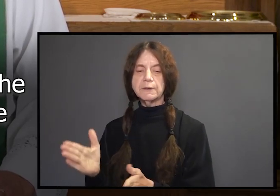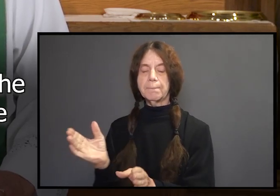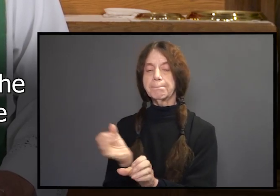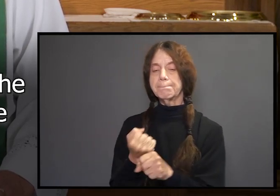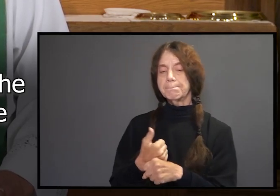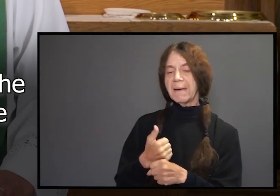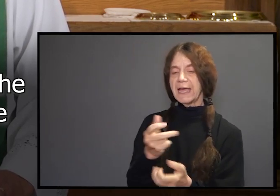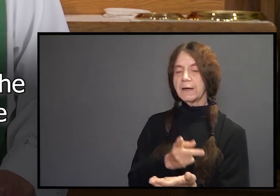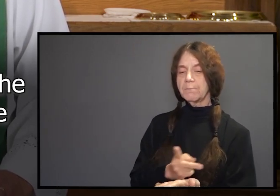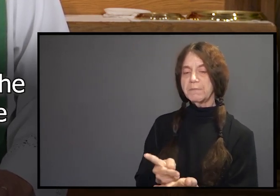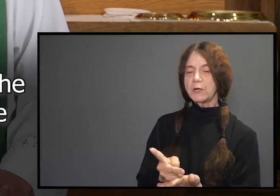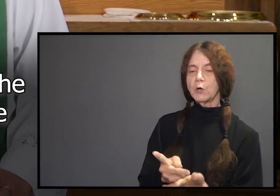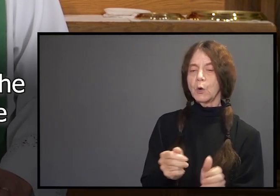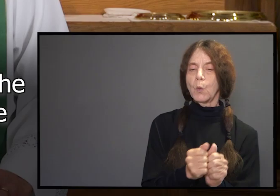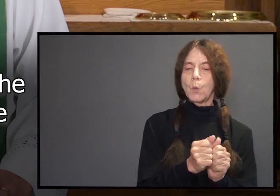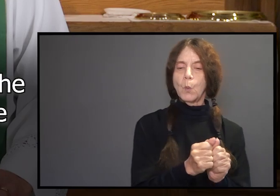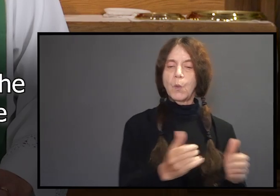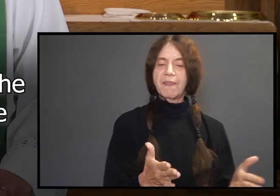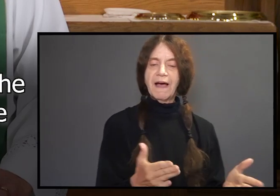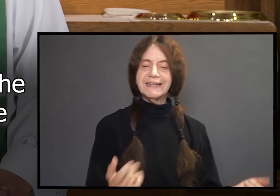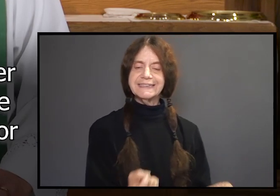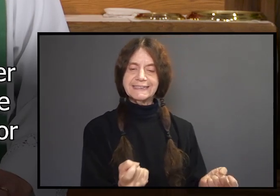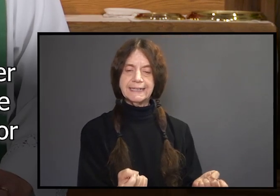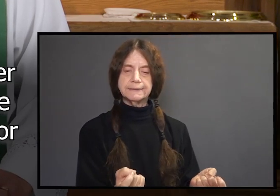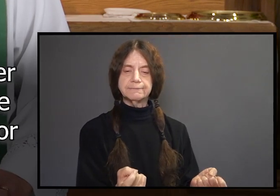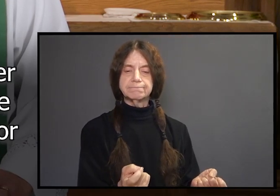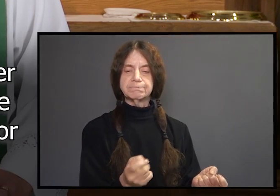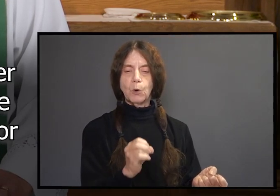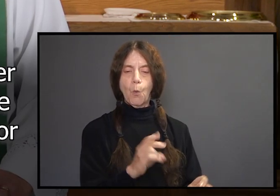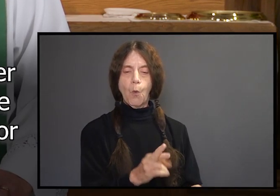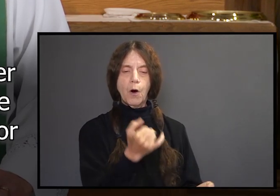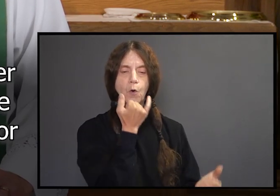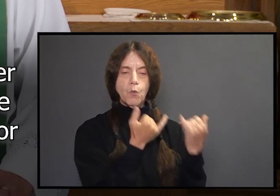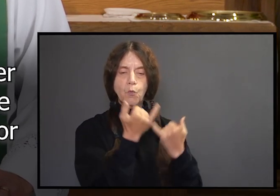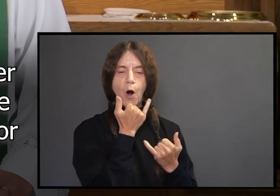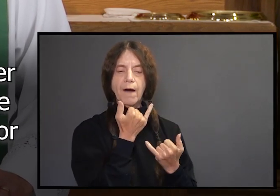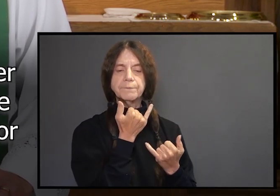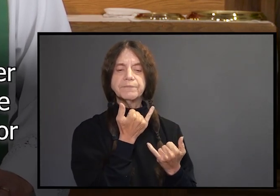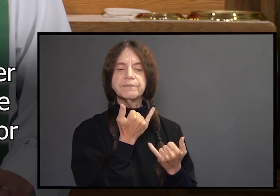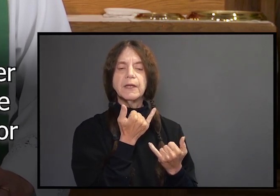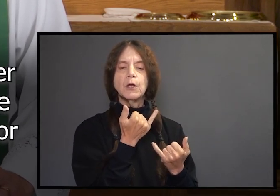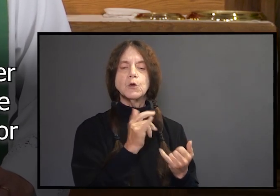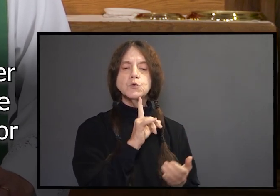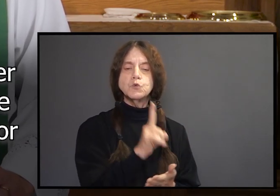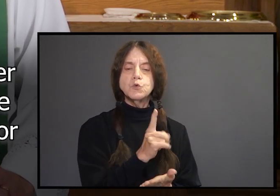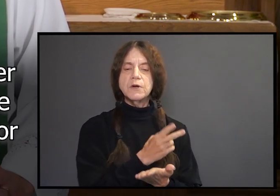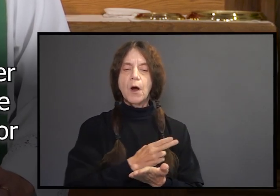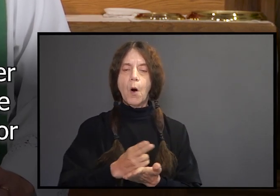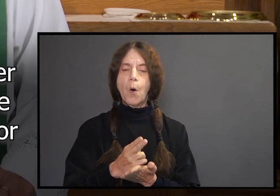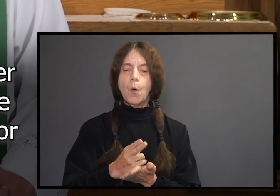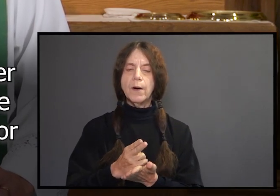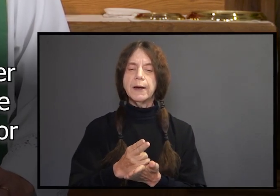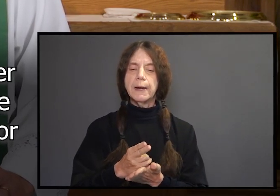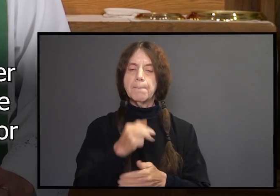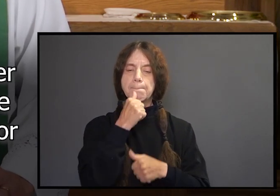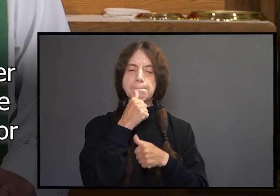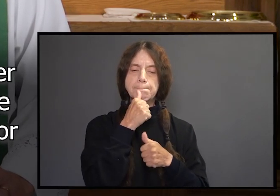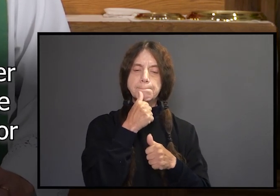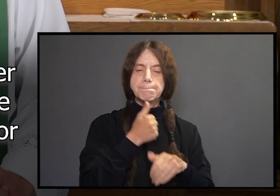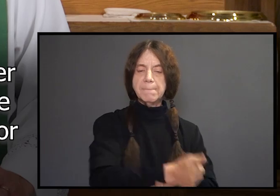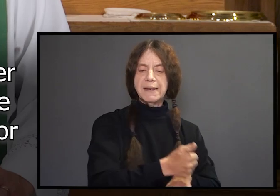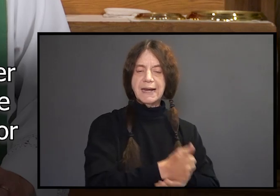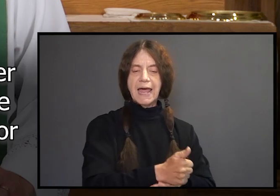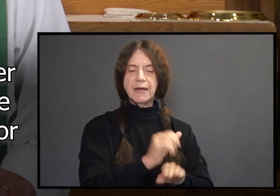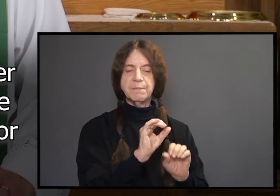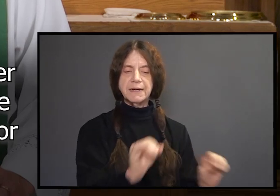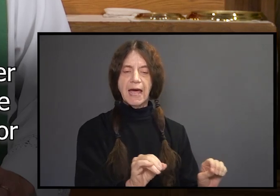himself up for her, that he might sanctify her, having cleansed her by the washing of water with the word, so that he might present